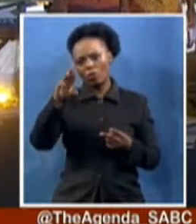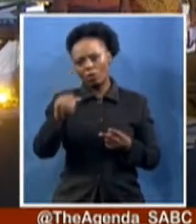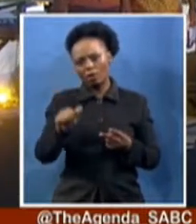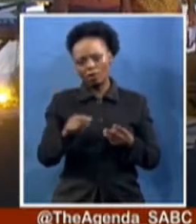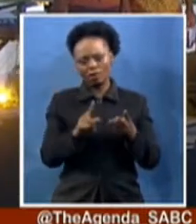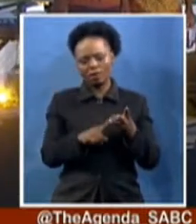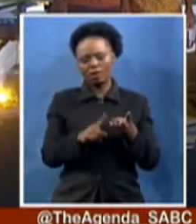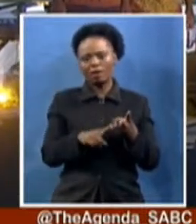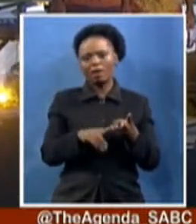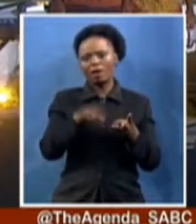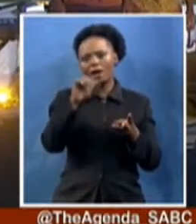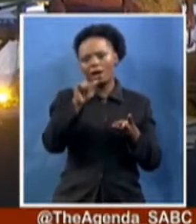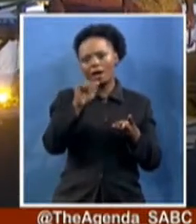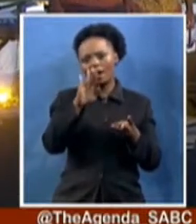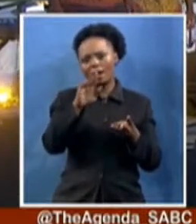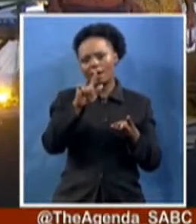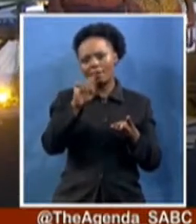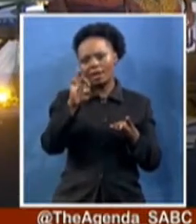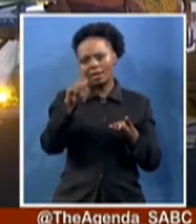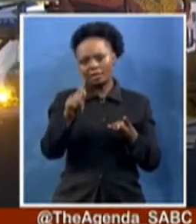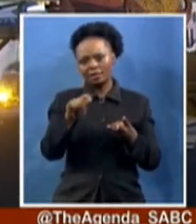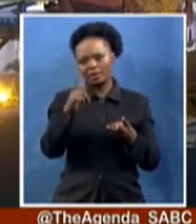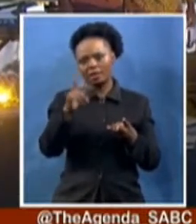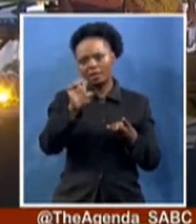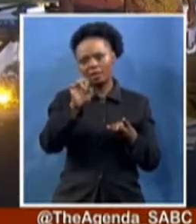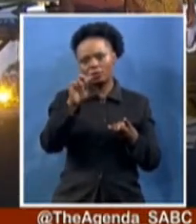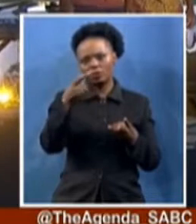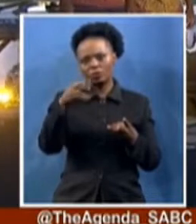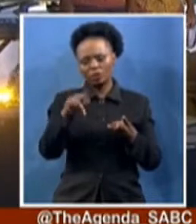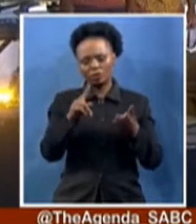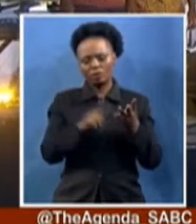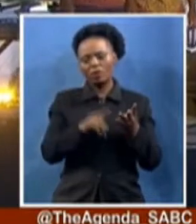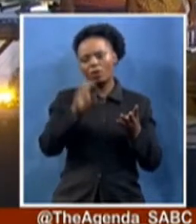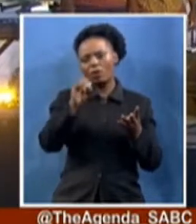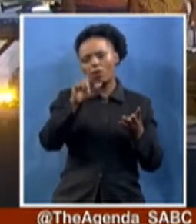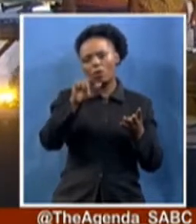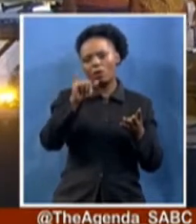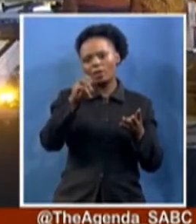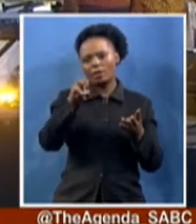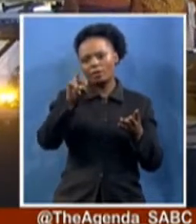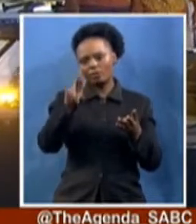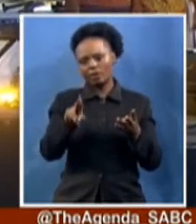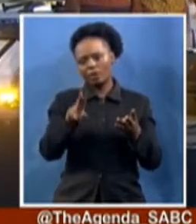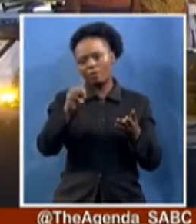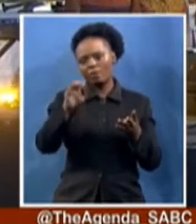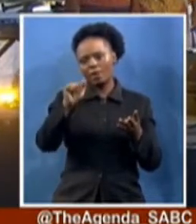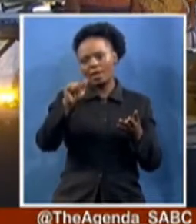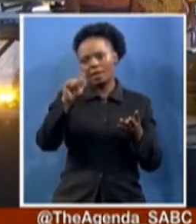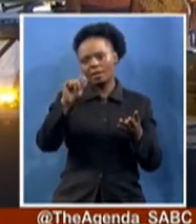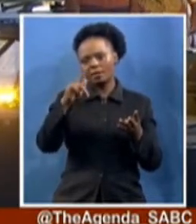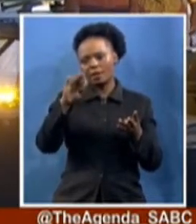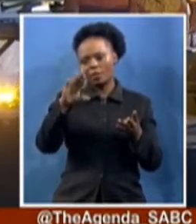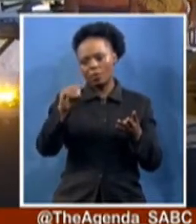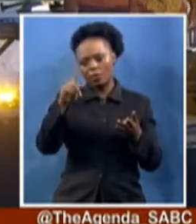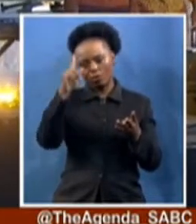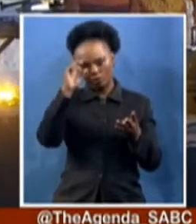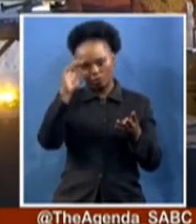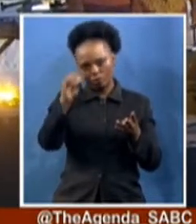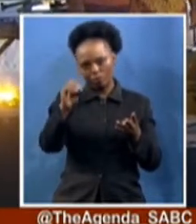Litul, Oliver Reginald Tambo, Nelson Rolitata